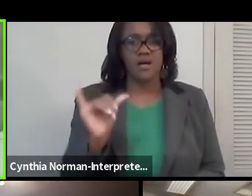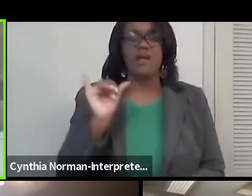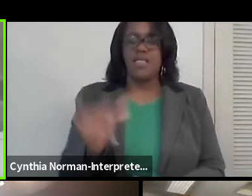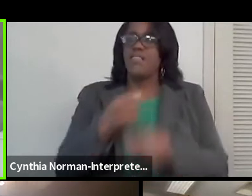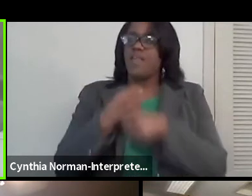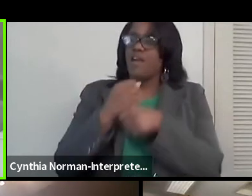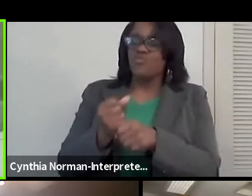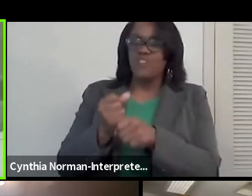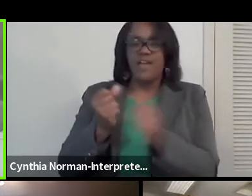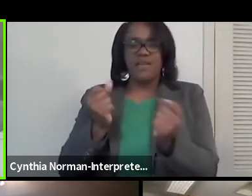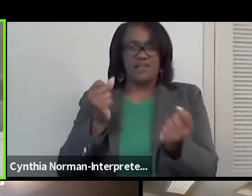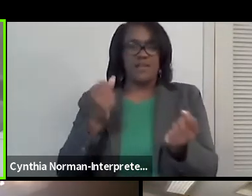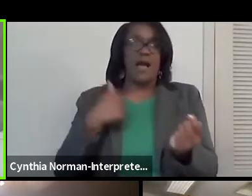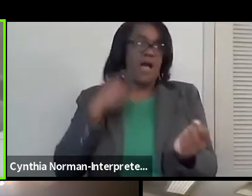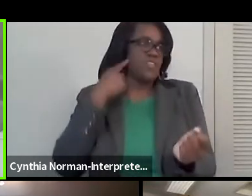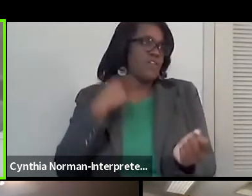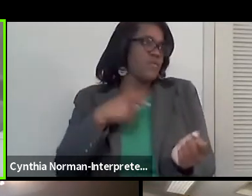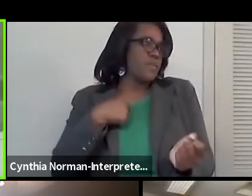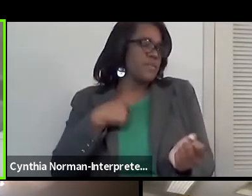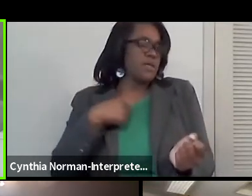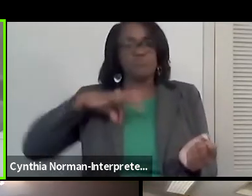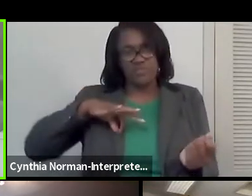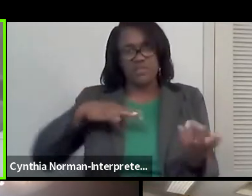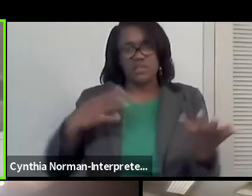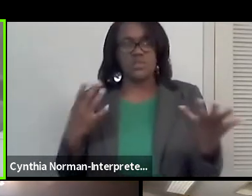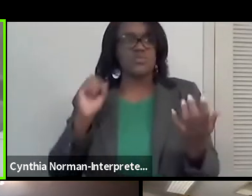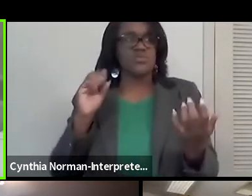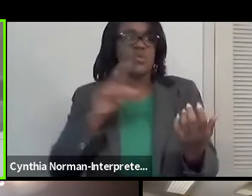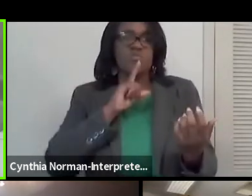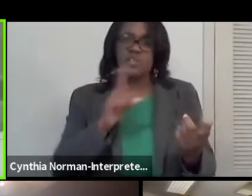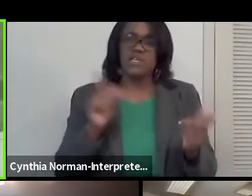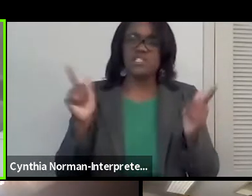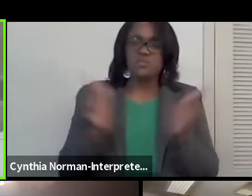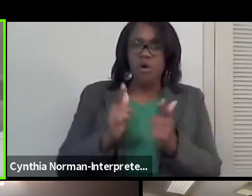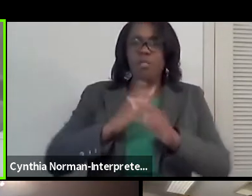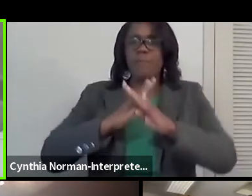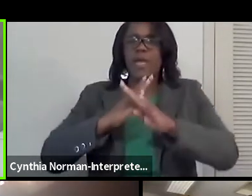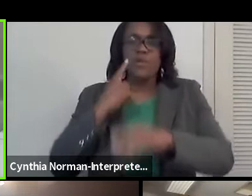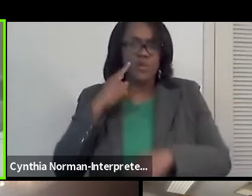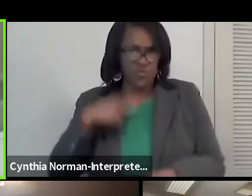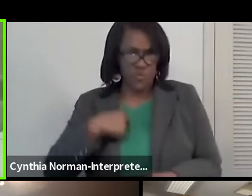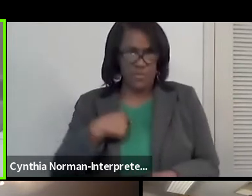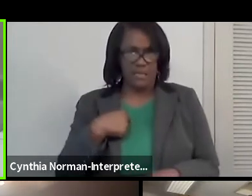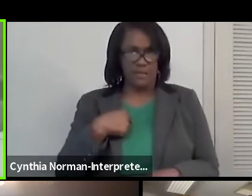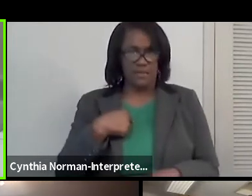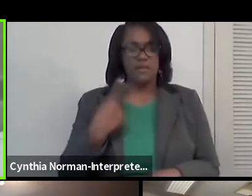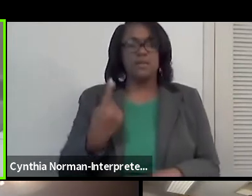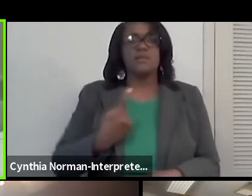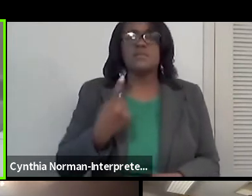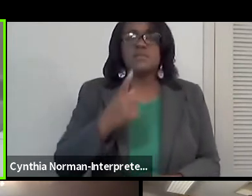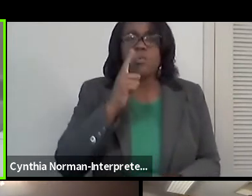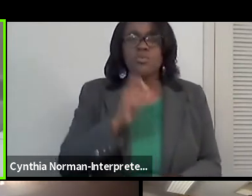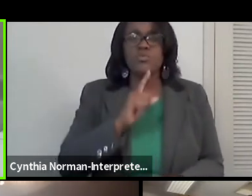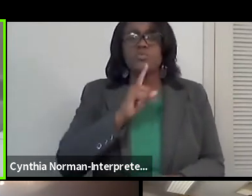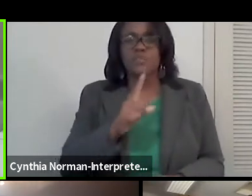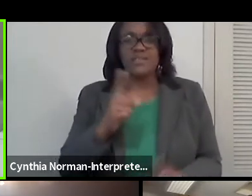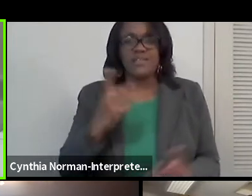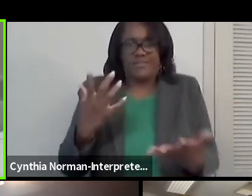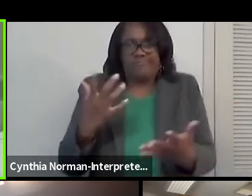these, I think for me, I've been pretty privileged. So I think they've been relatively small barriers for me, just as someone who is really